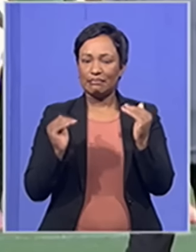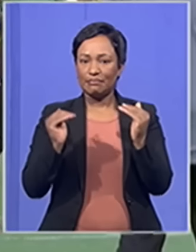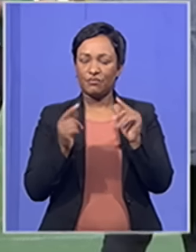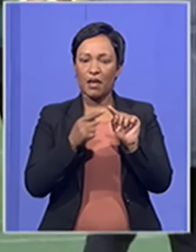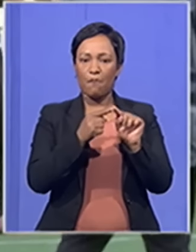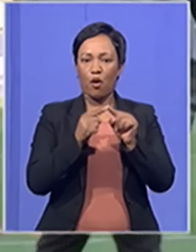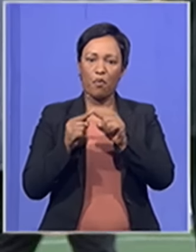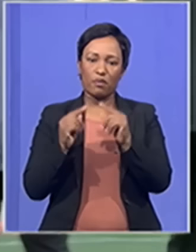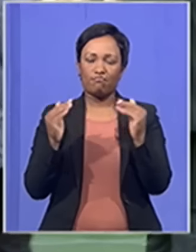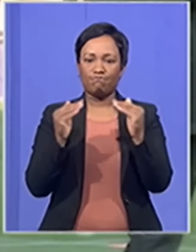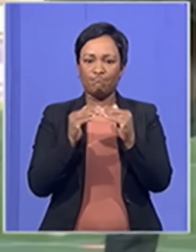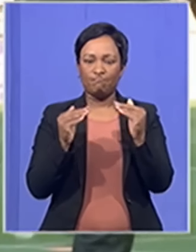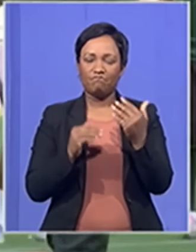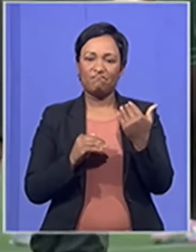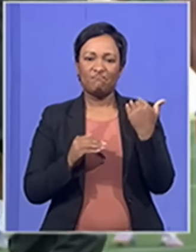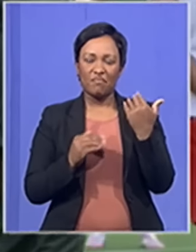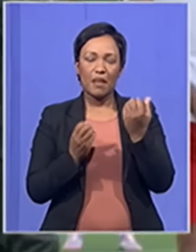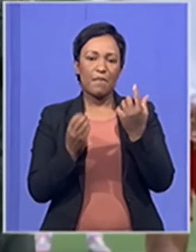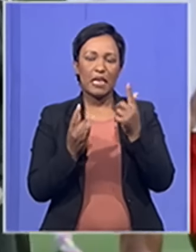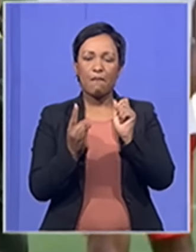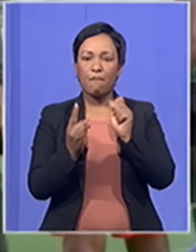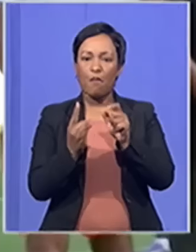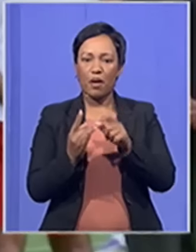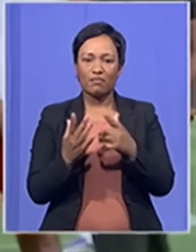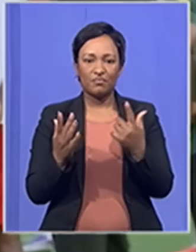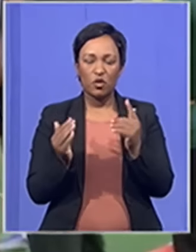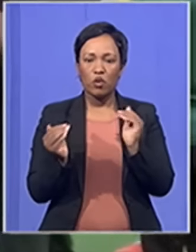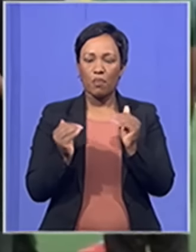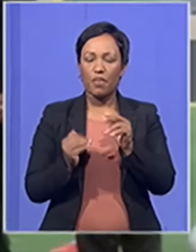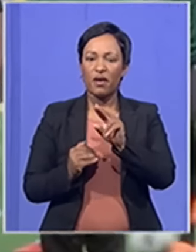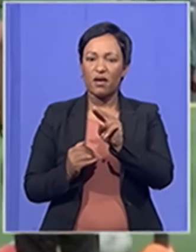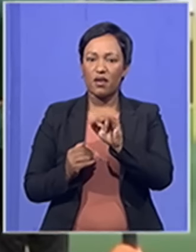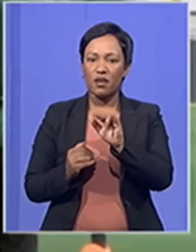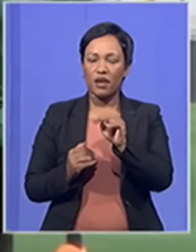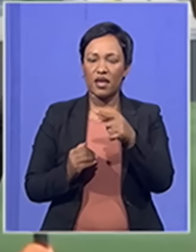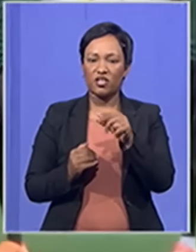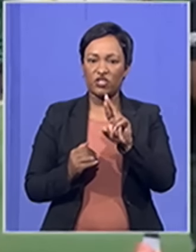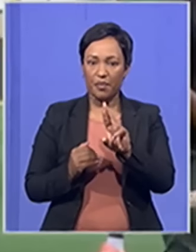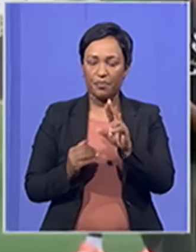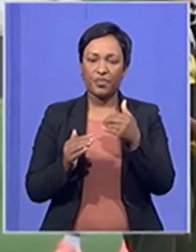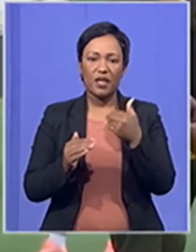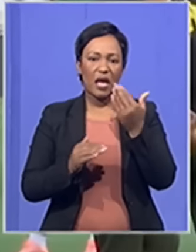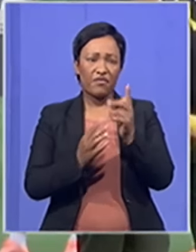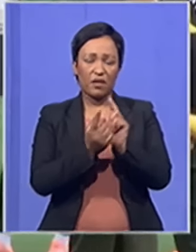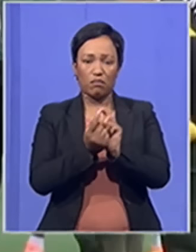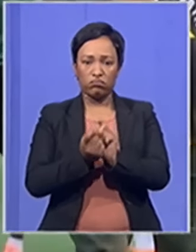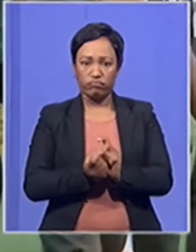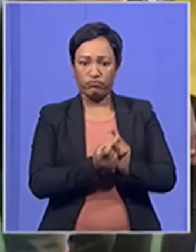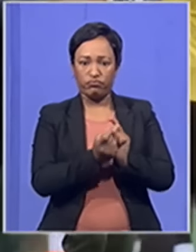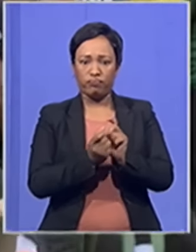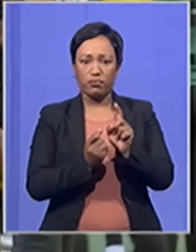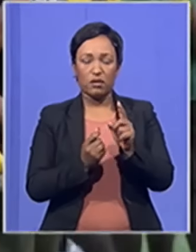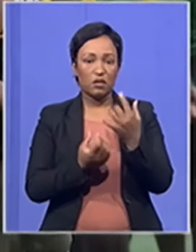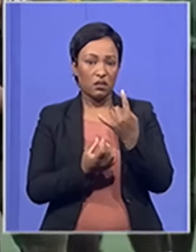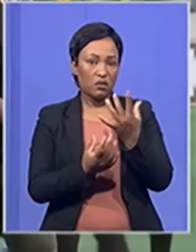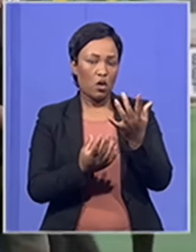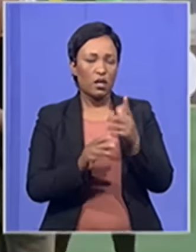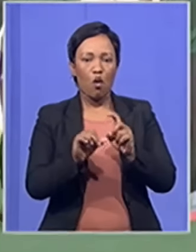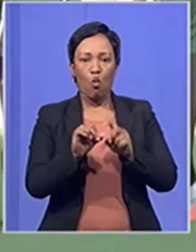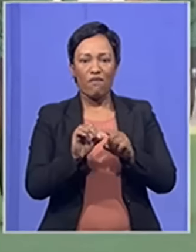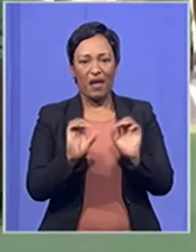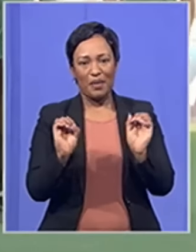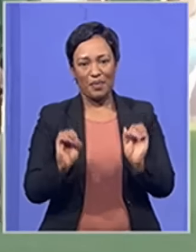fa ba ne ba na le dino di le dintsi fa go bapisiwa le Niger. Mme morago ga motantsho o ba ne ba bolelelwa fa ba sa